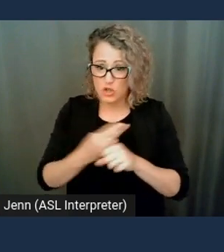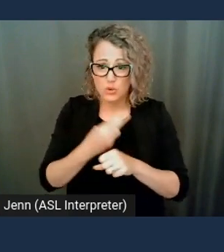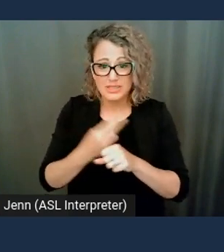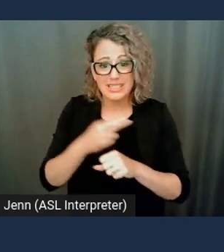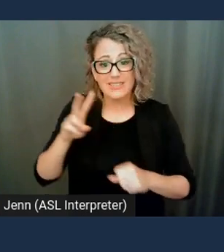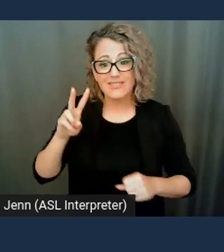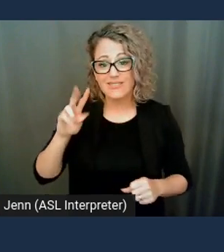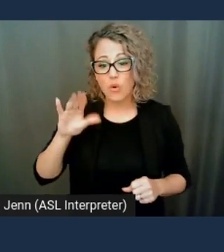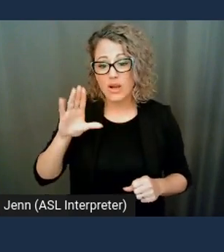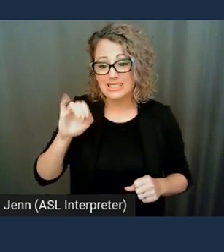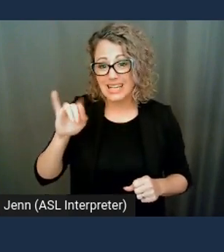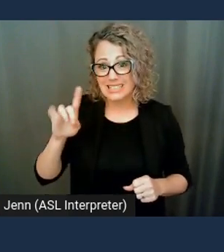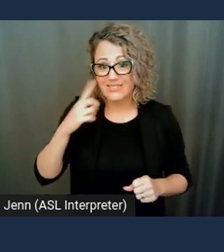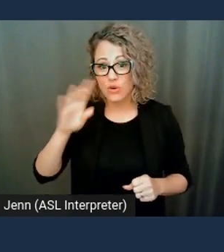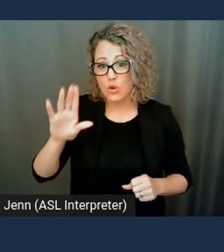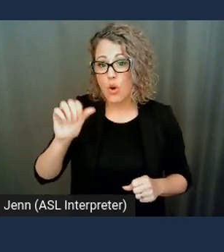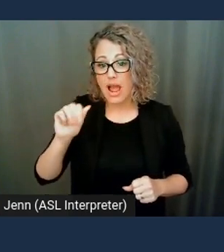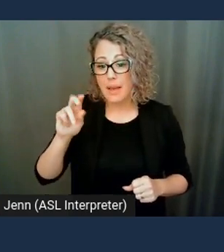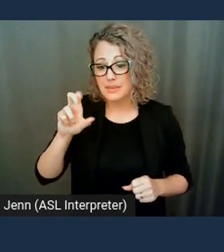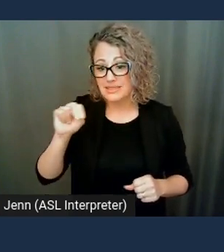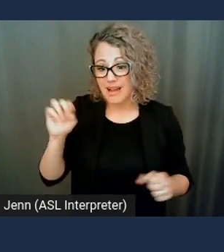Connect.